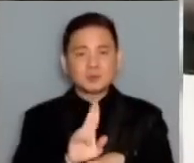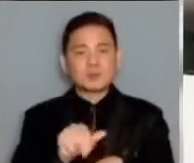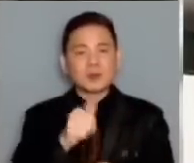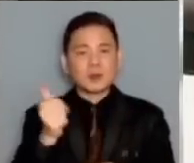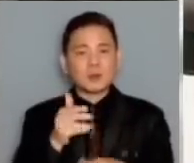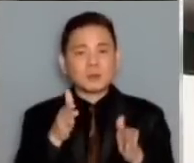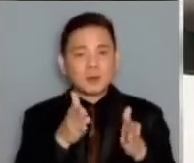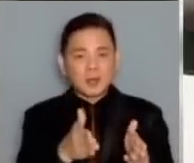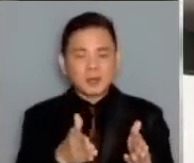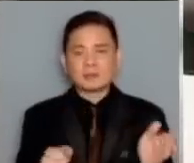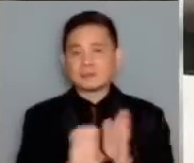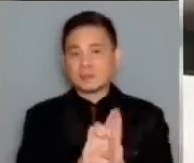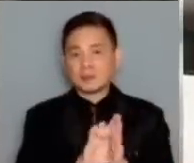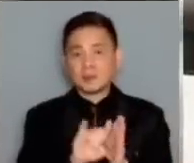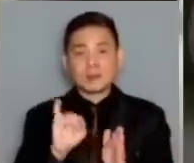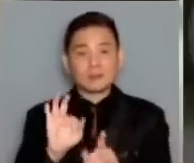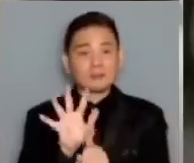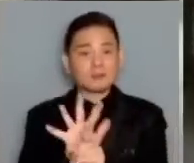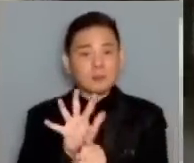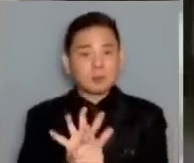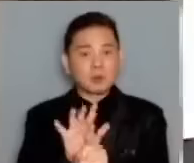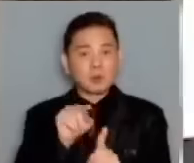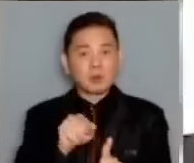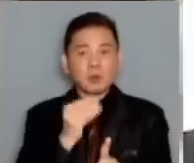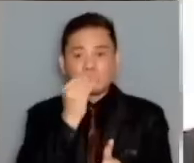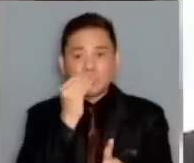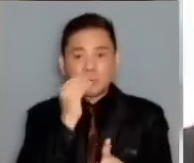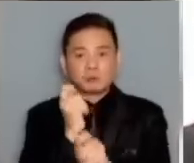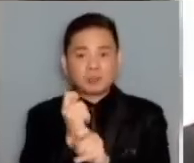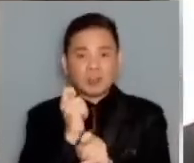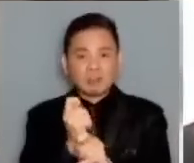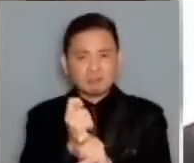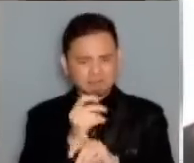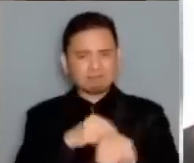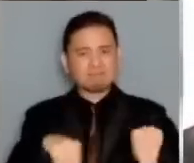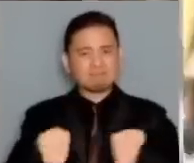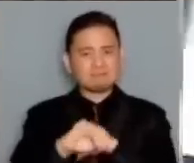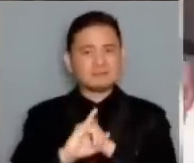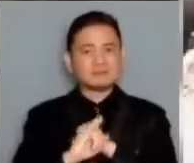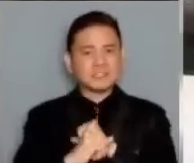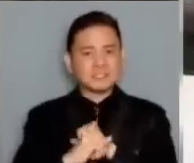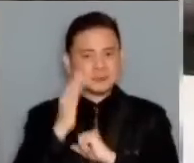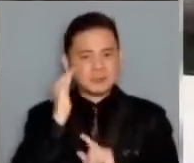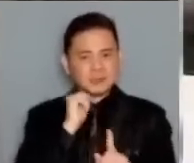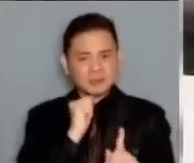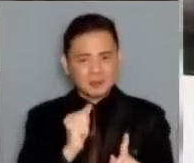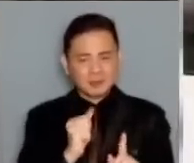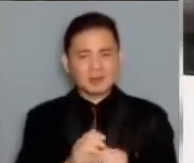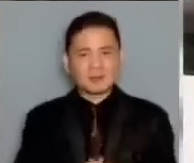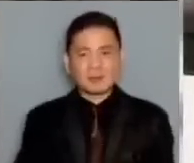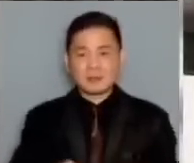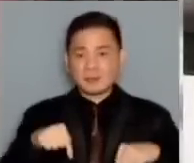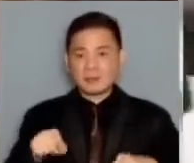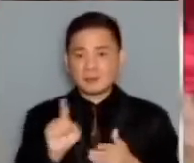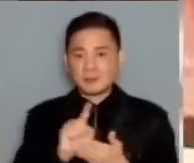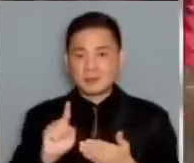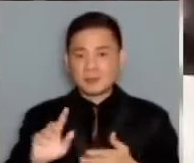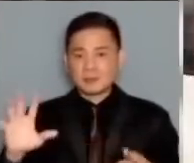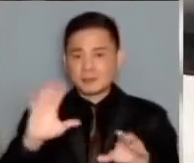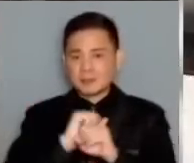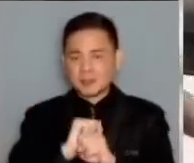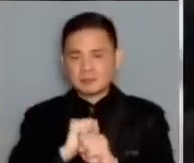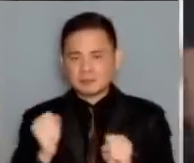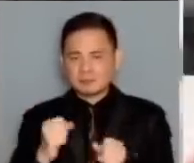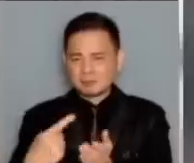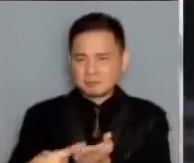food truck, we thought na food jeep. Now, as they modernize, so maybe through this we can actually preserve